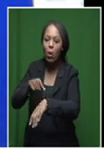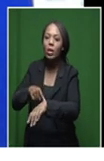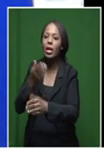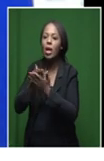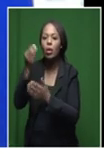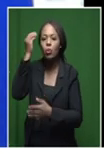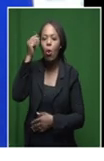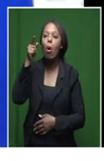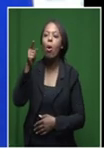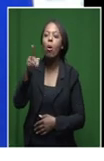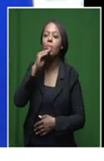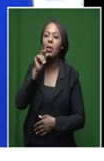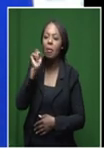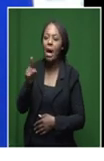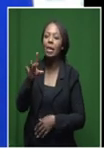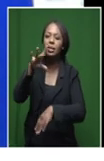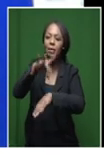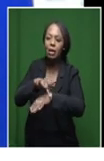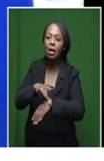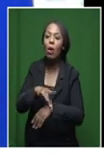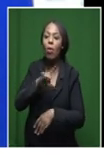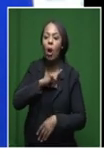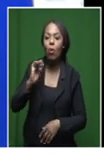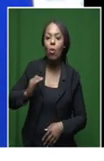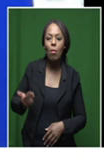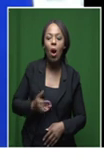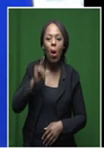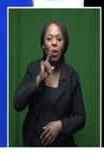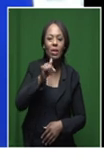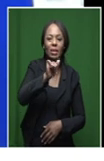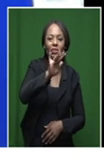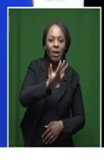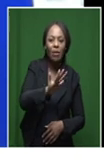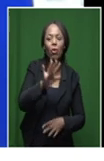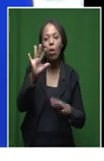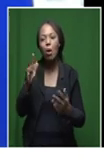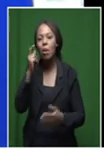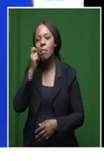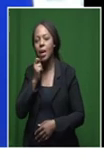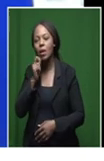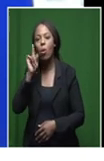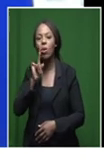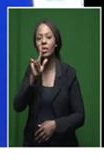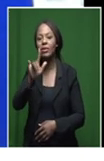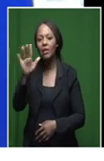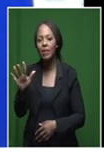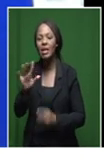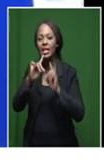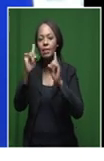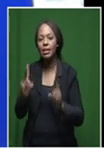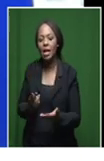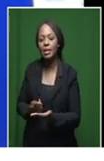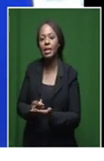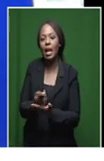we recommend that women who are over the age of 65 or men who are over the age of 70 go for a special scan called a